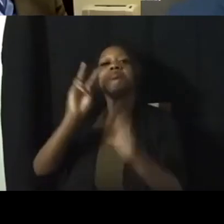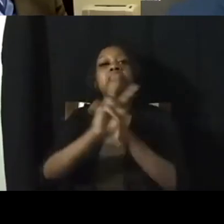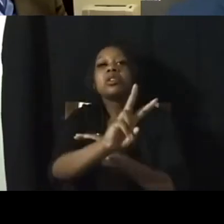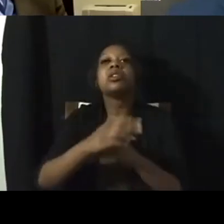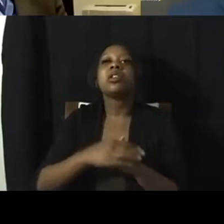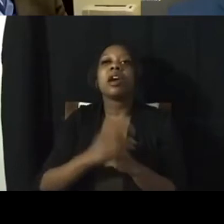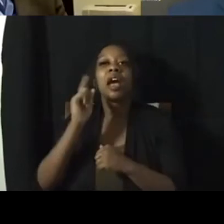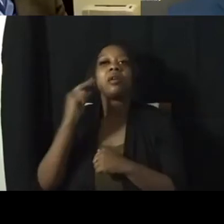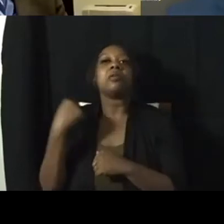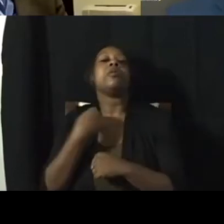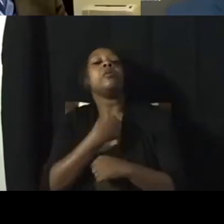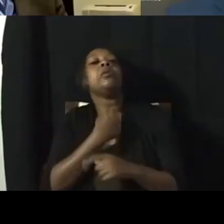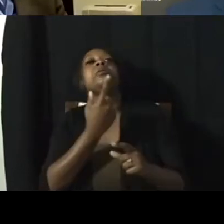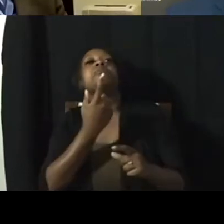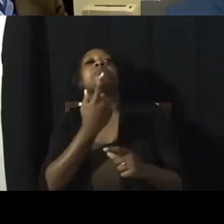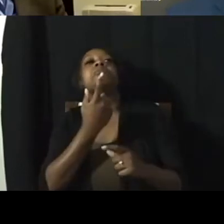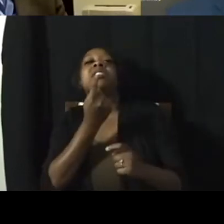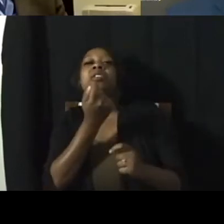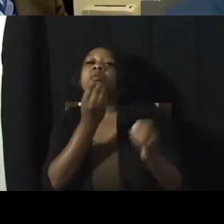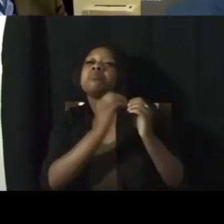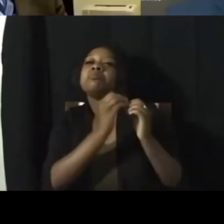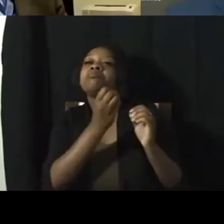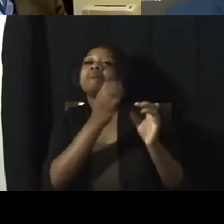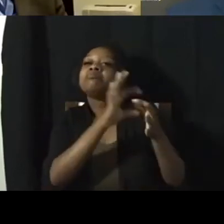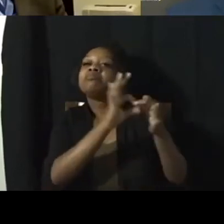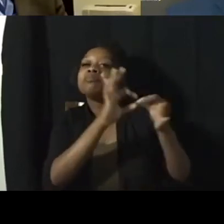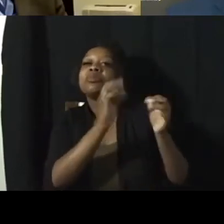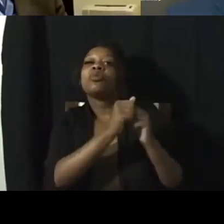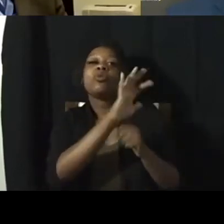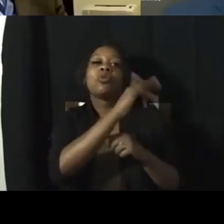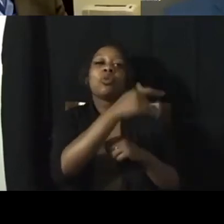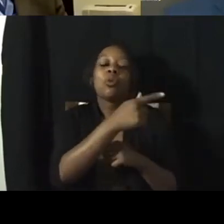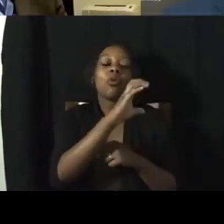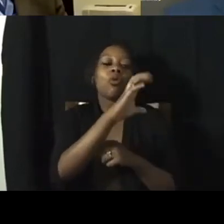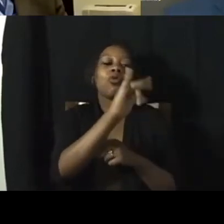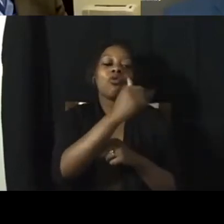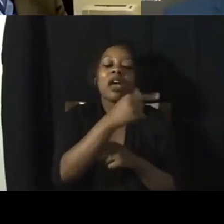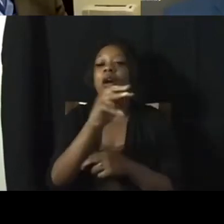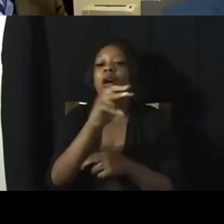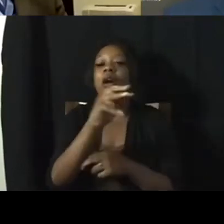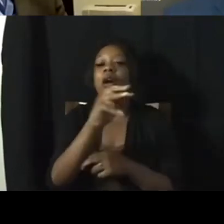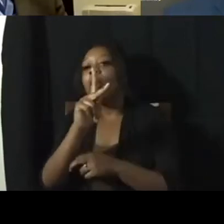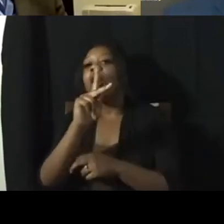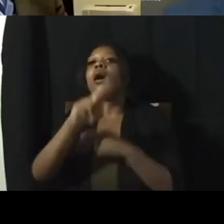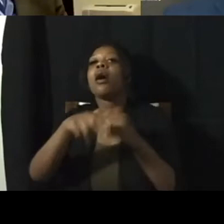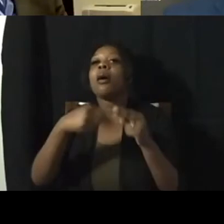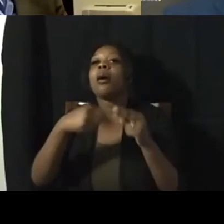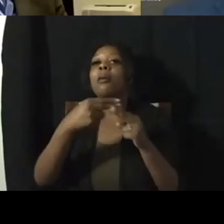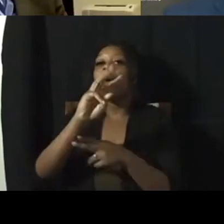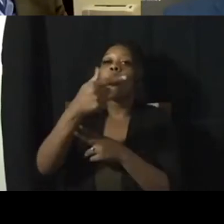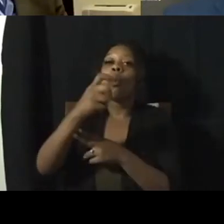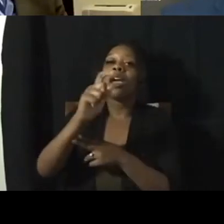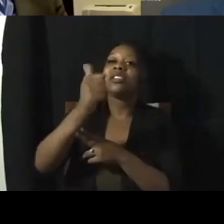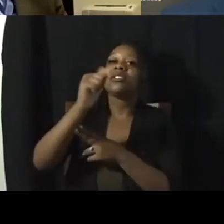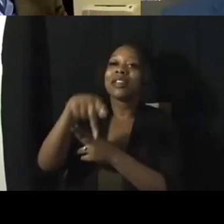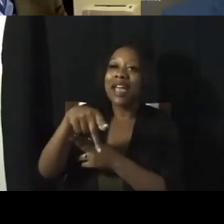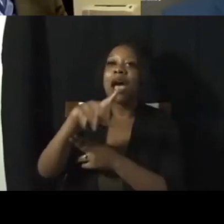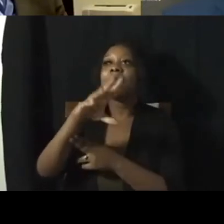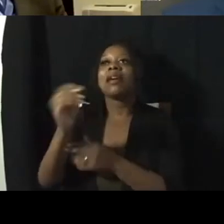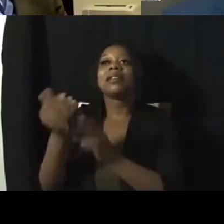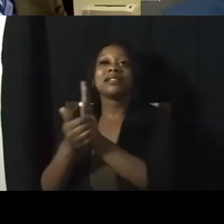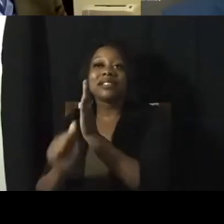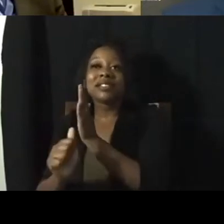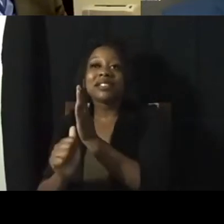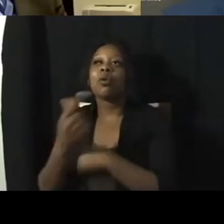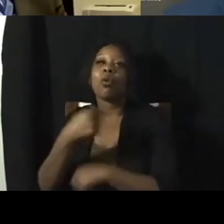about, the wage gap and improving skills, but also quality of work measures.